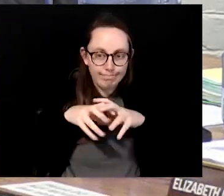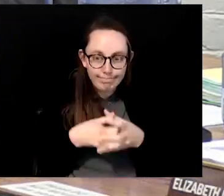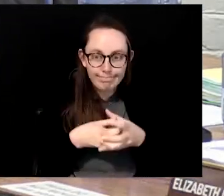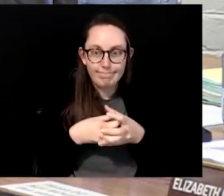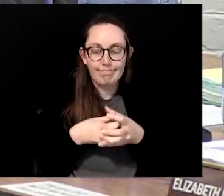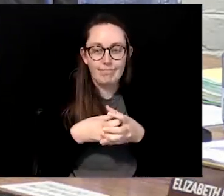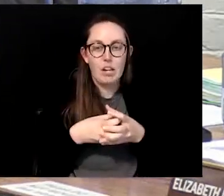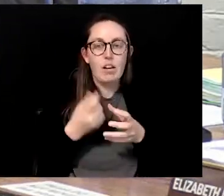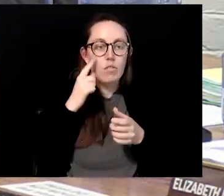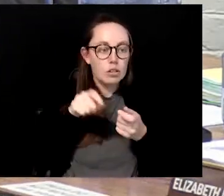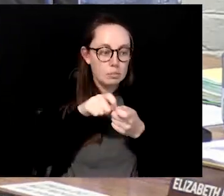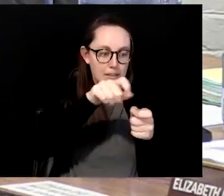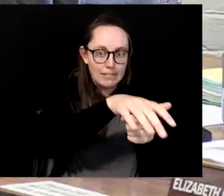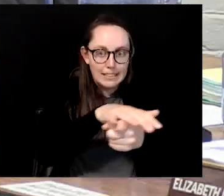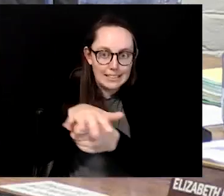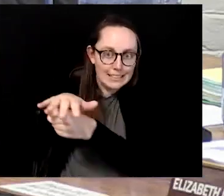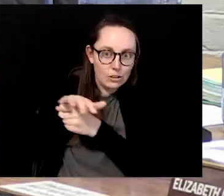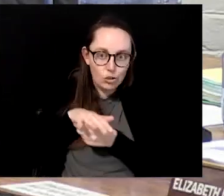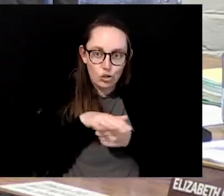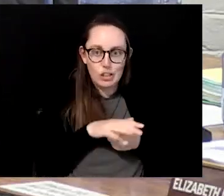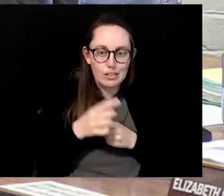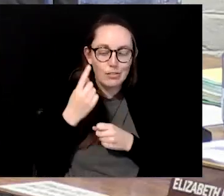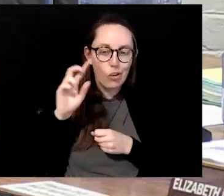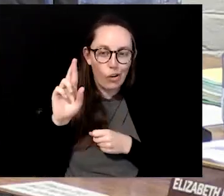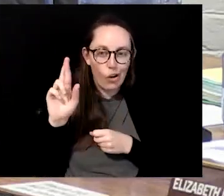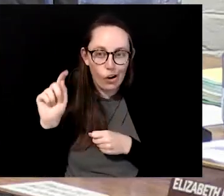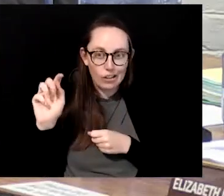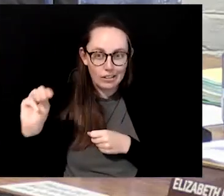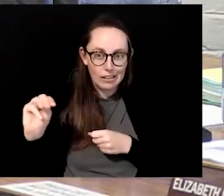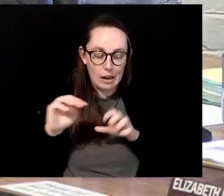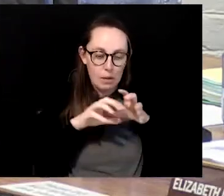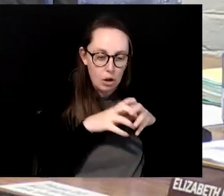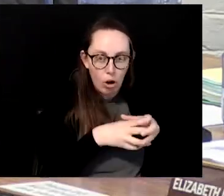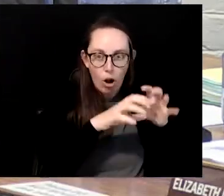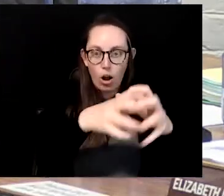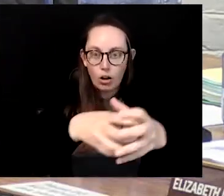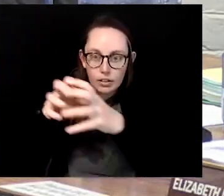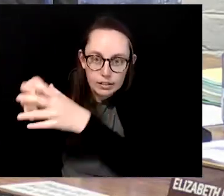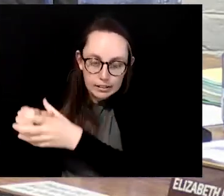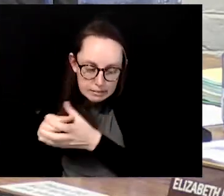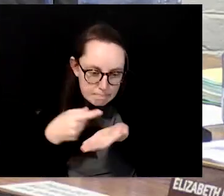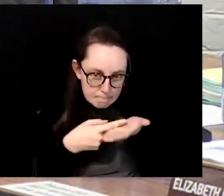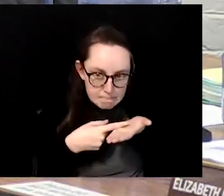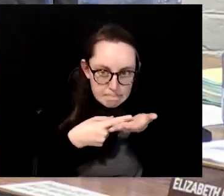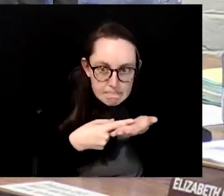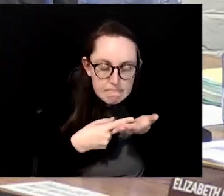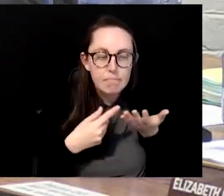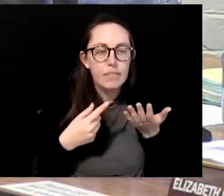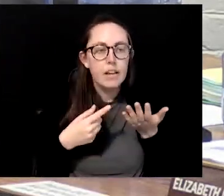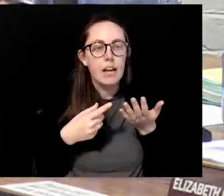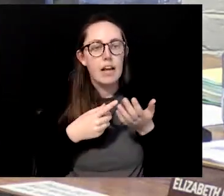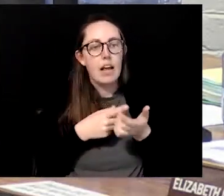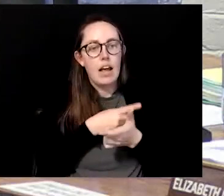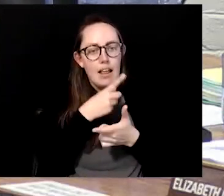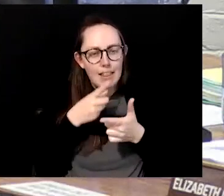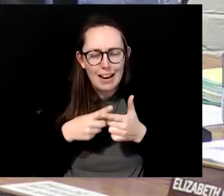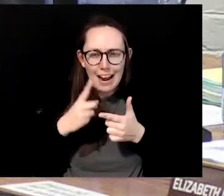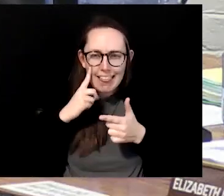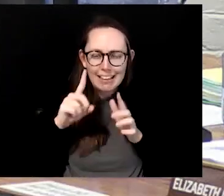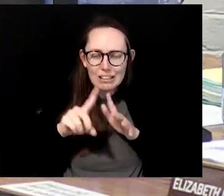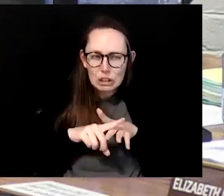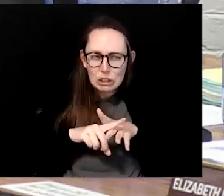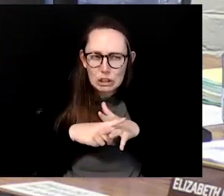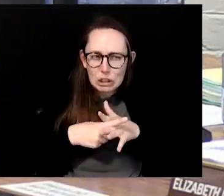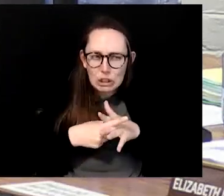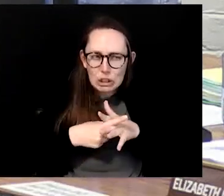and then immediately after that uh I believe starting at 6 30 we've kind of changed the times this is 6 30 I think it's six six o'clock